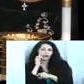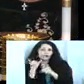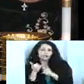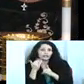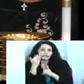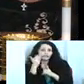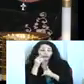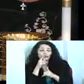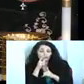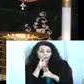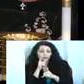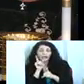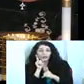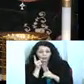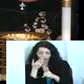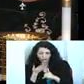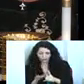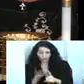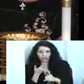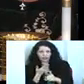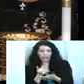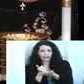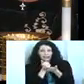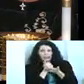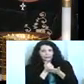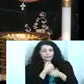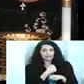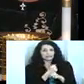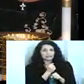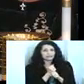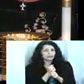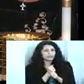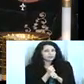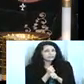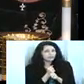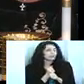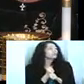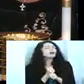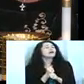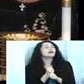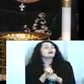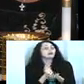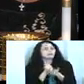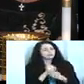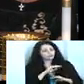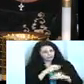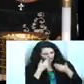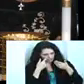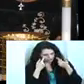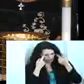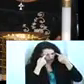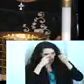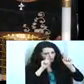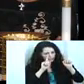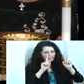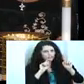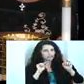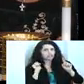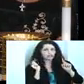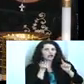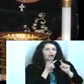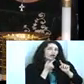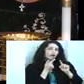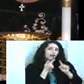we are. Help us to relinquish our protectiveness, our walls that we have built